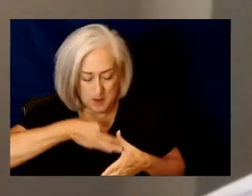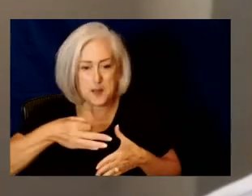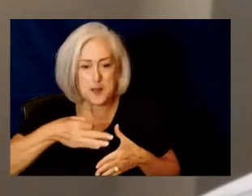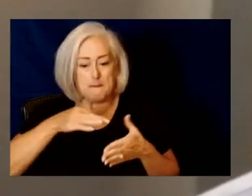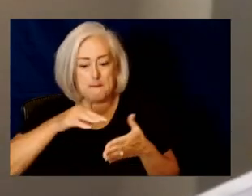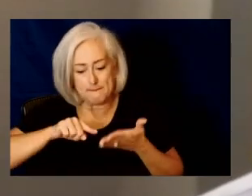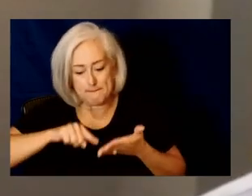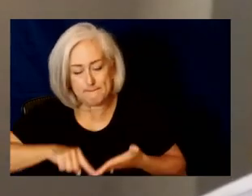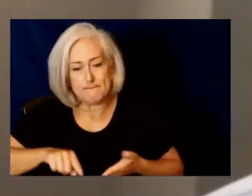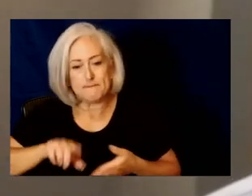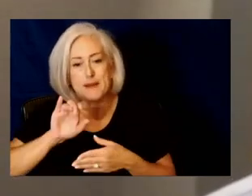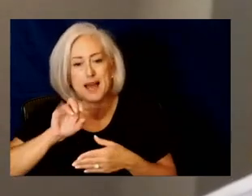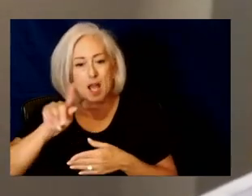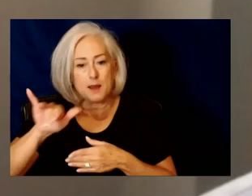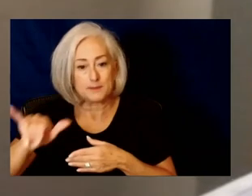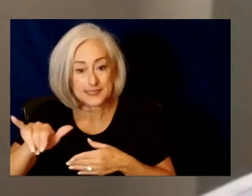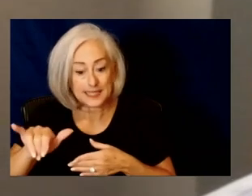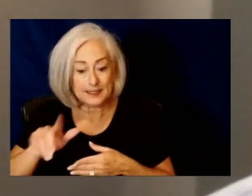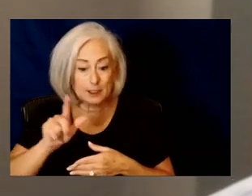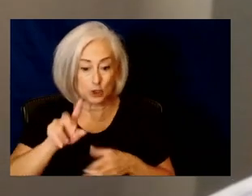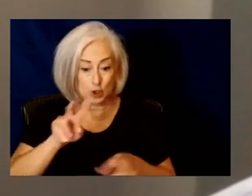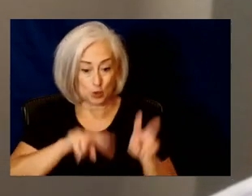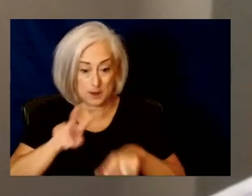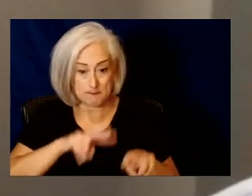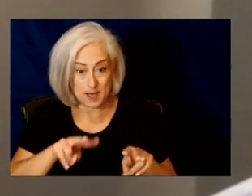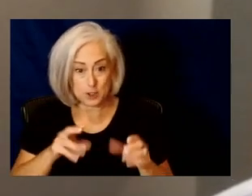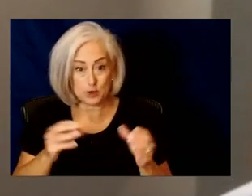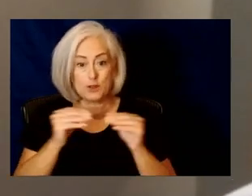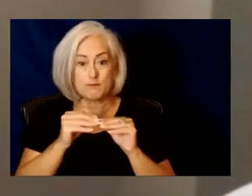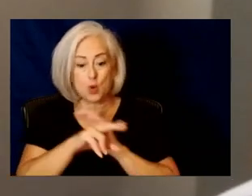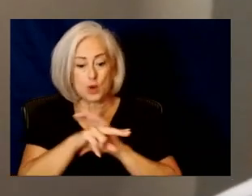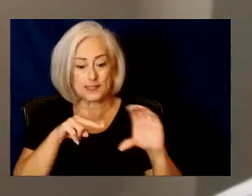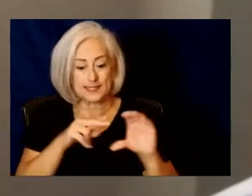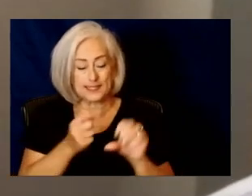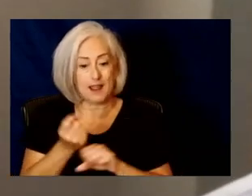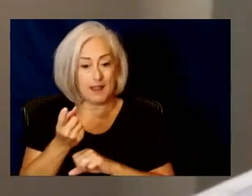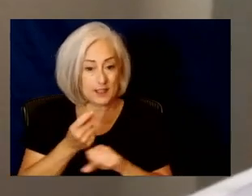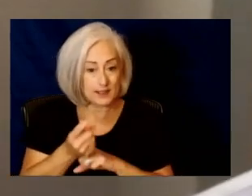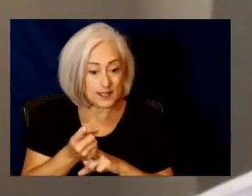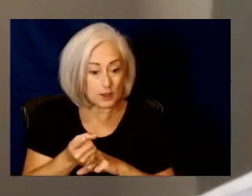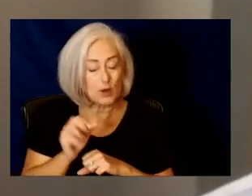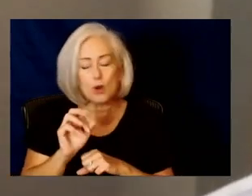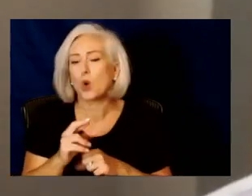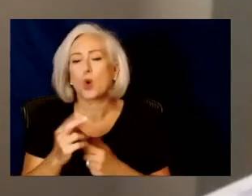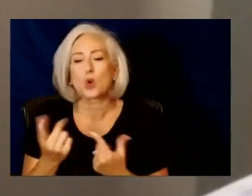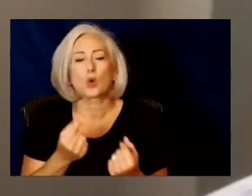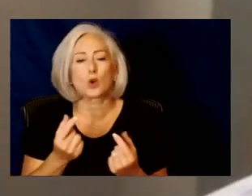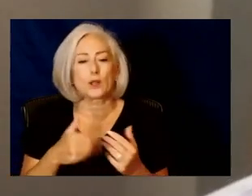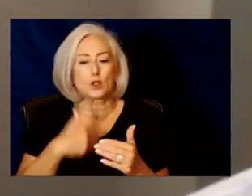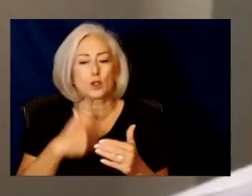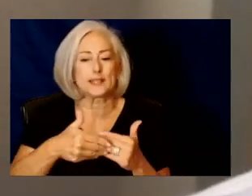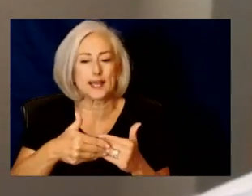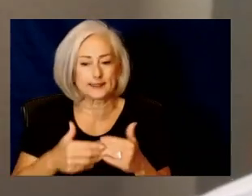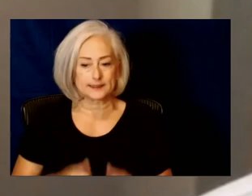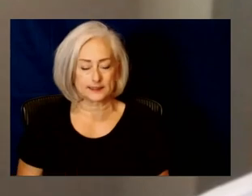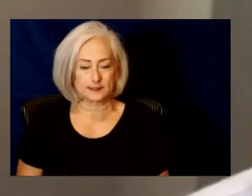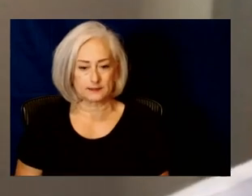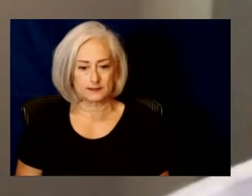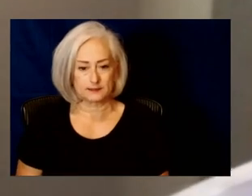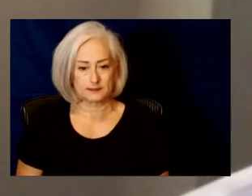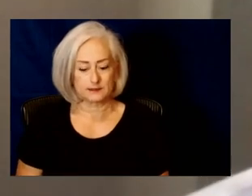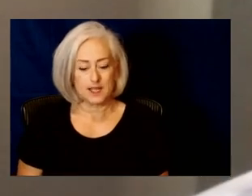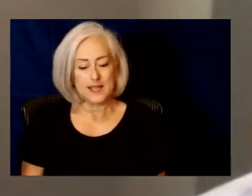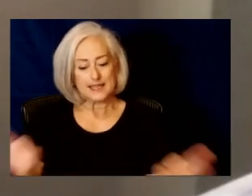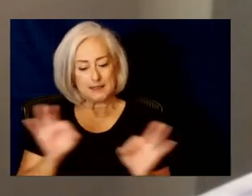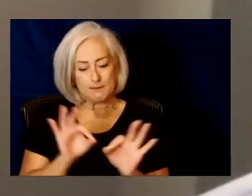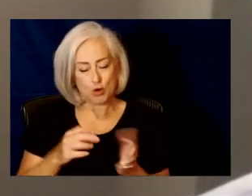that with a sooner CT scan than the annual low-dose CT scan? So, you know, it's important to, when we talk